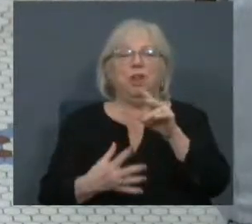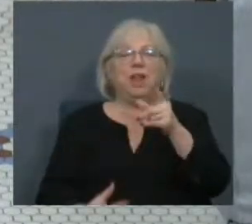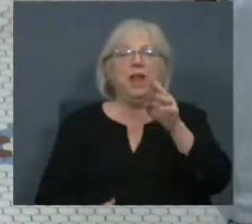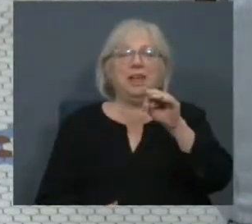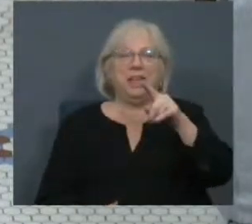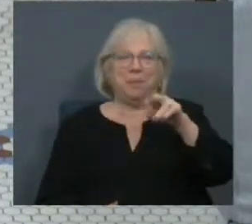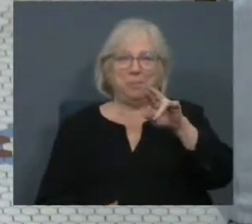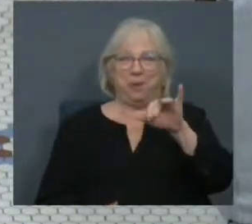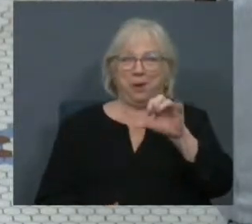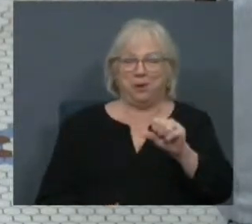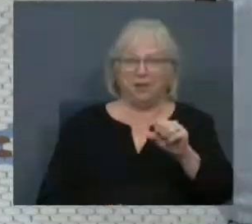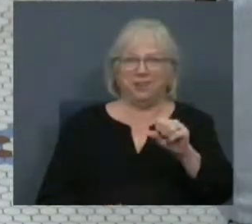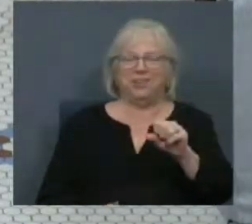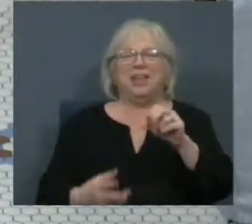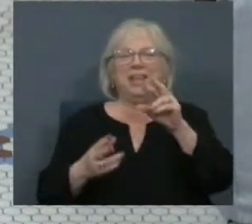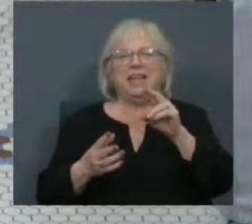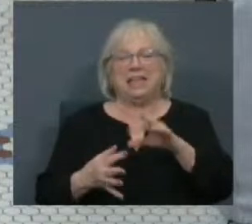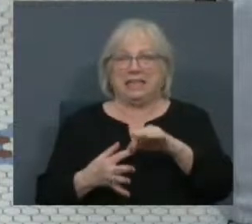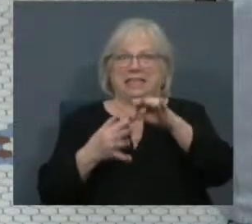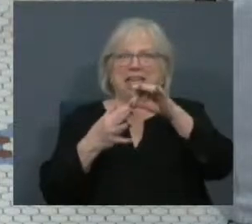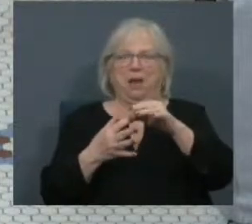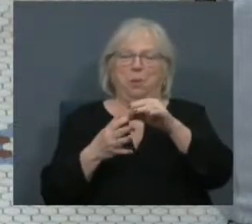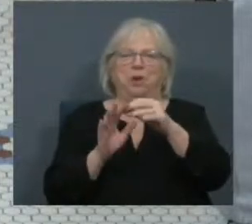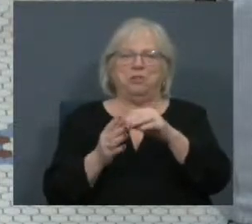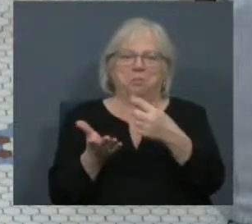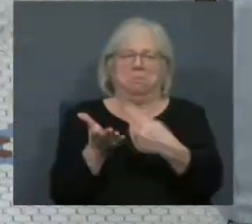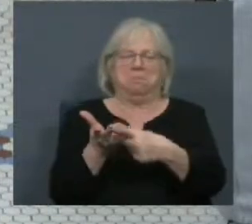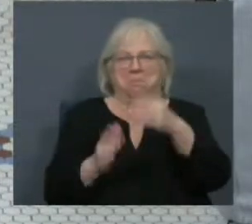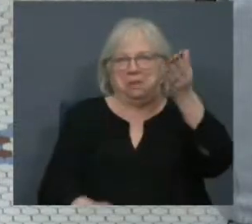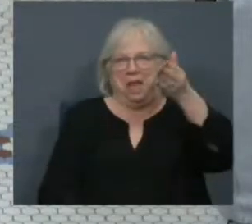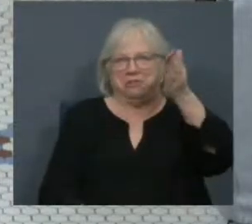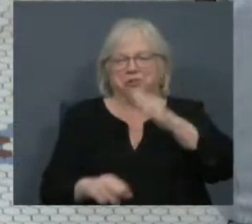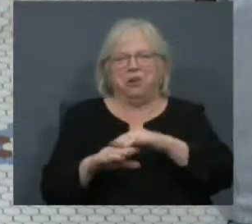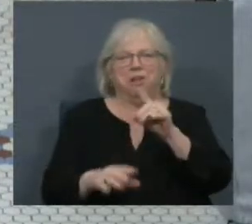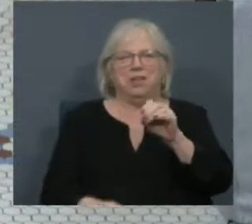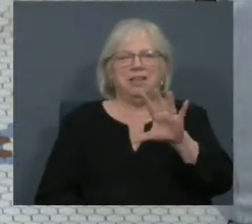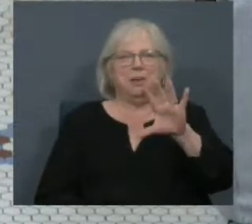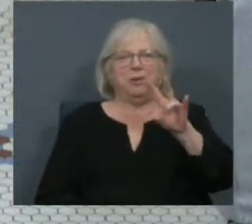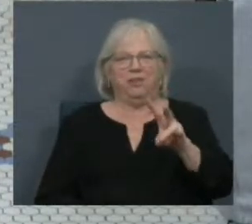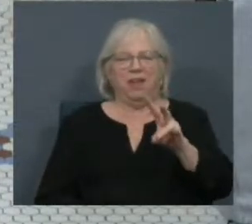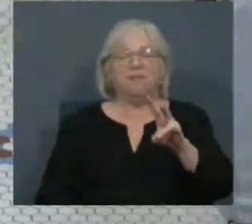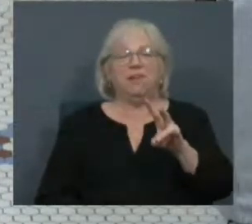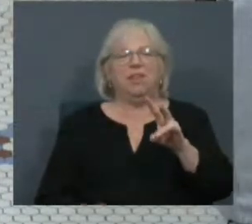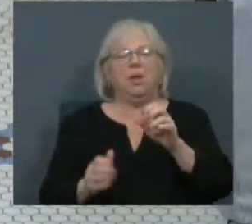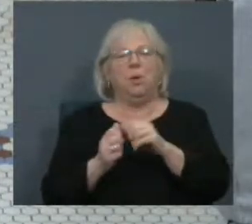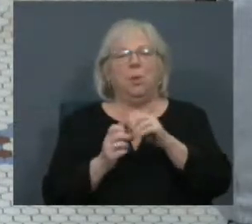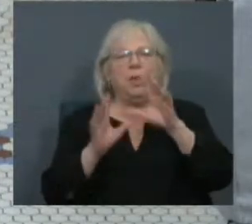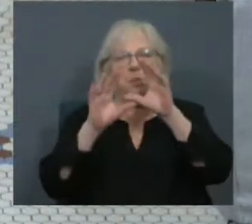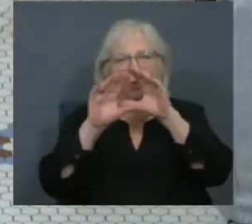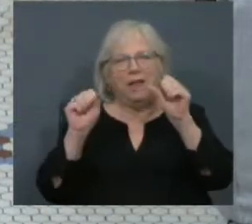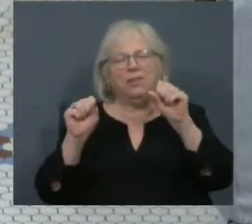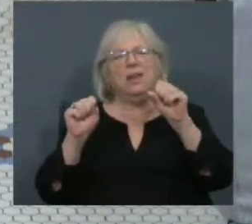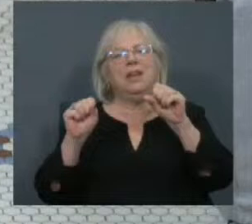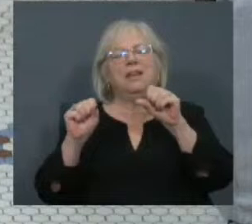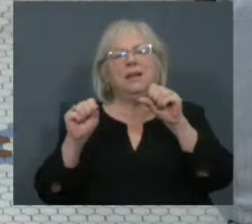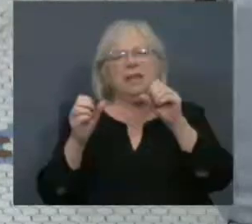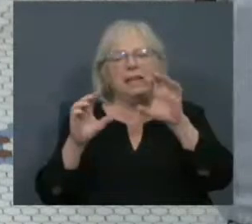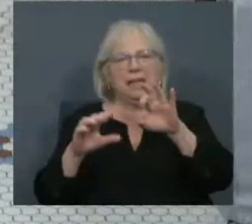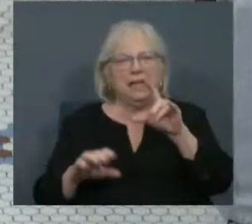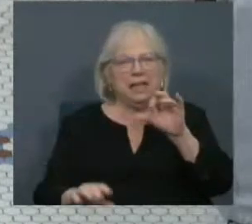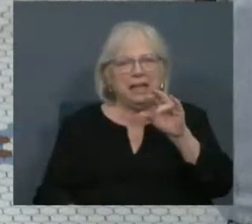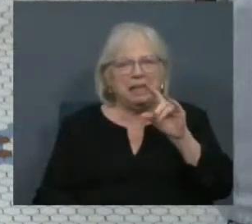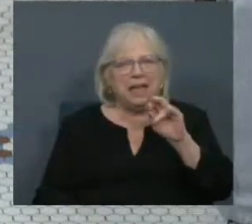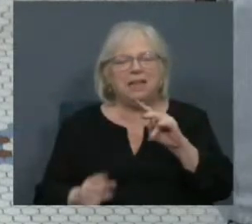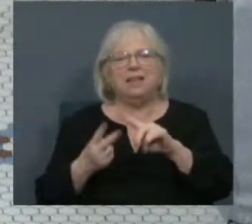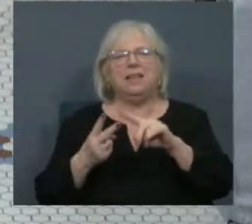Compuris distinguished lecture on December 7th, featuring President Clinton, Secretary Clinton, and a few